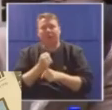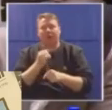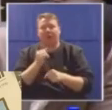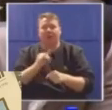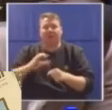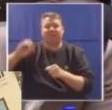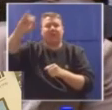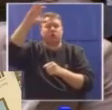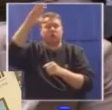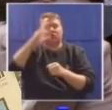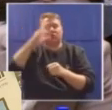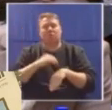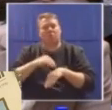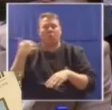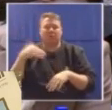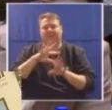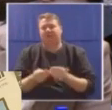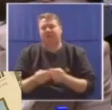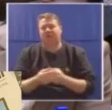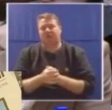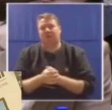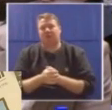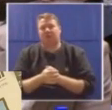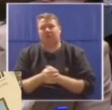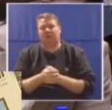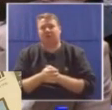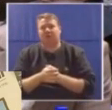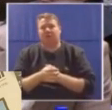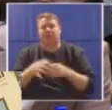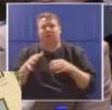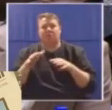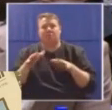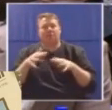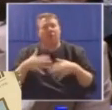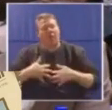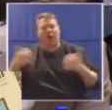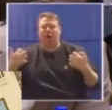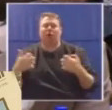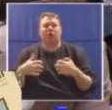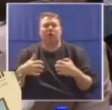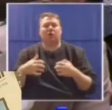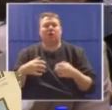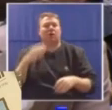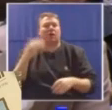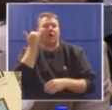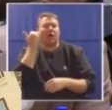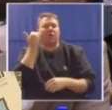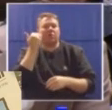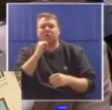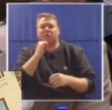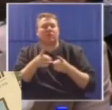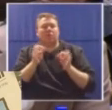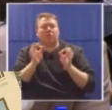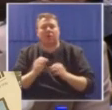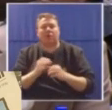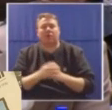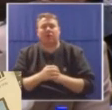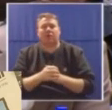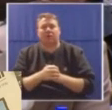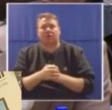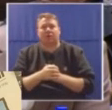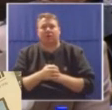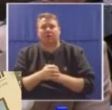is understandably growing around the government's inability to deal with the crisis. The Electricity Minister, Ramaphosa, has warned that